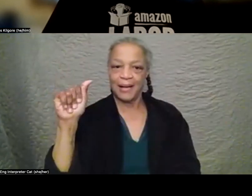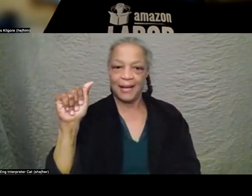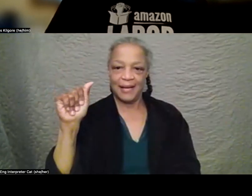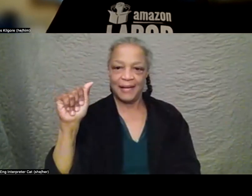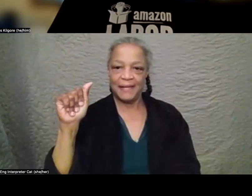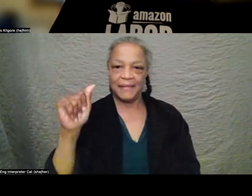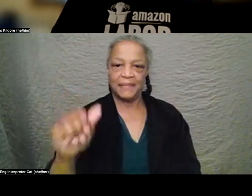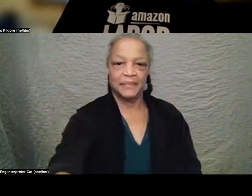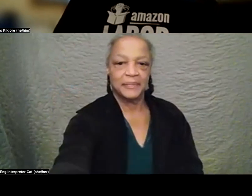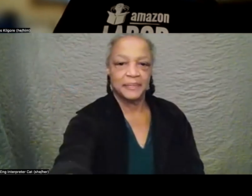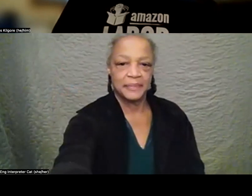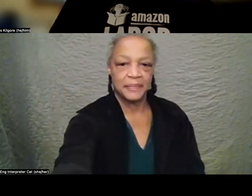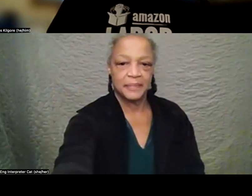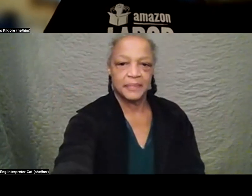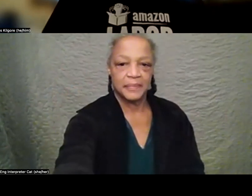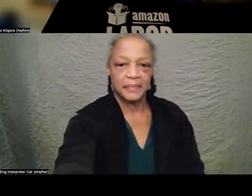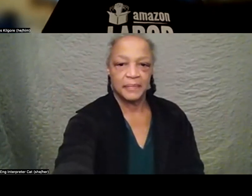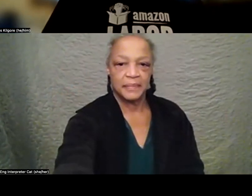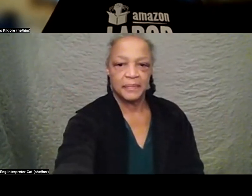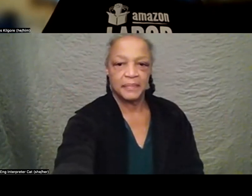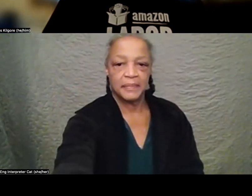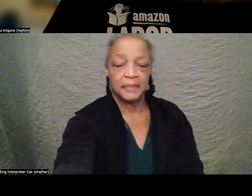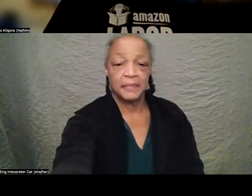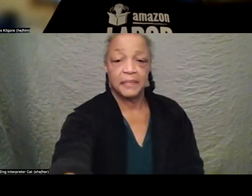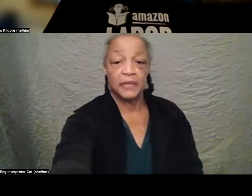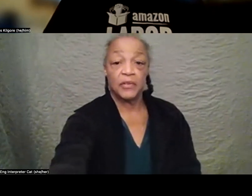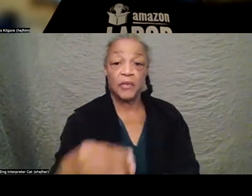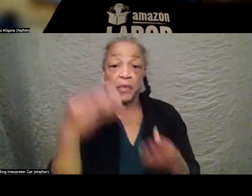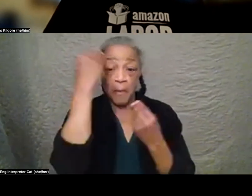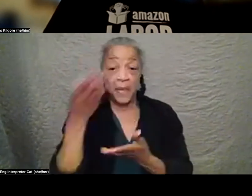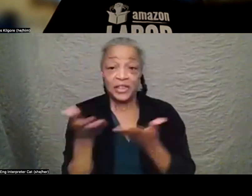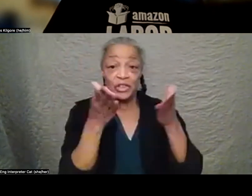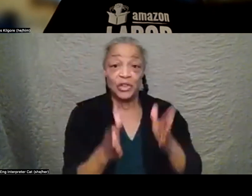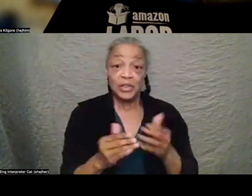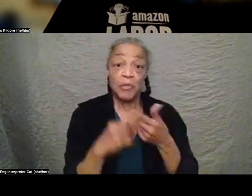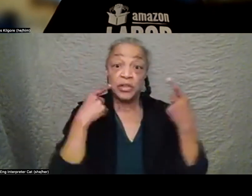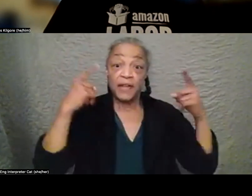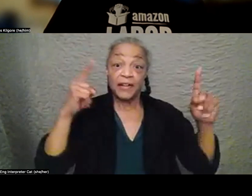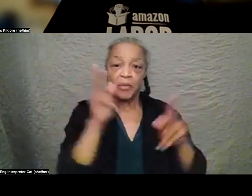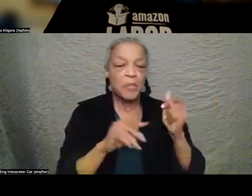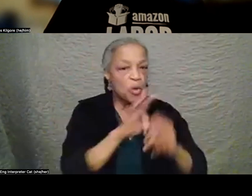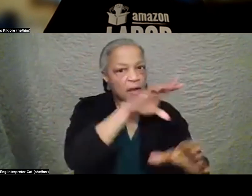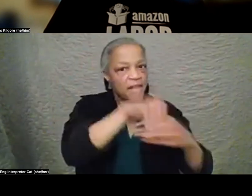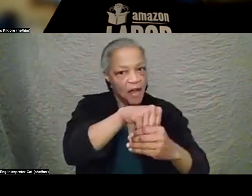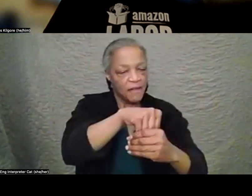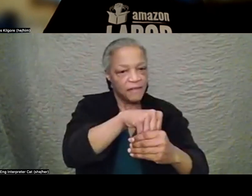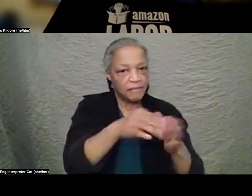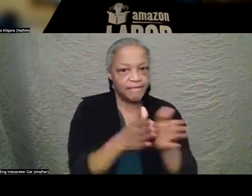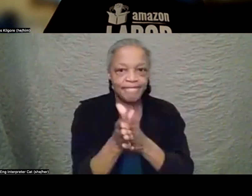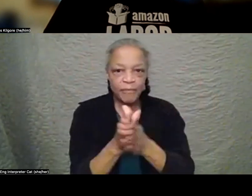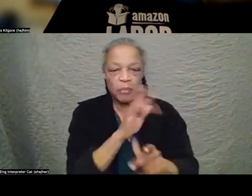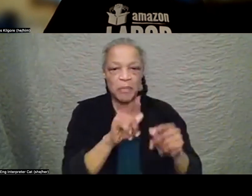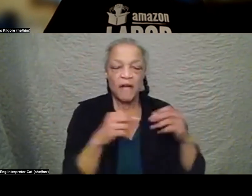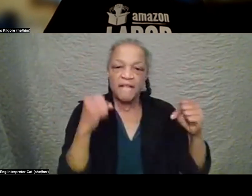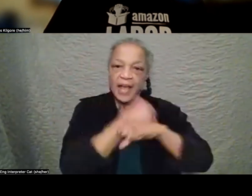So, you know, who were the most effective messengers were actually the folks that were in the fight directly themselves. It was folks that were fighting their own